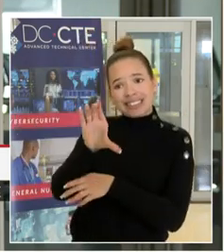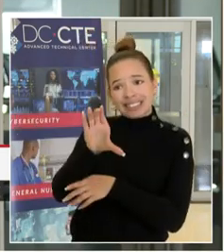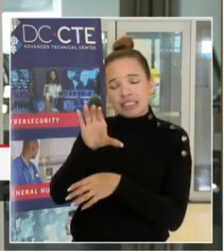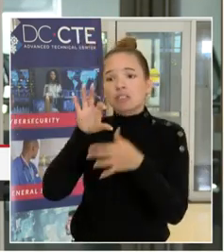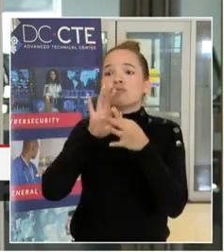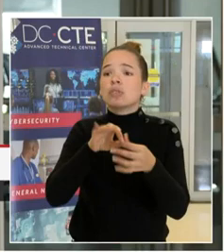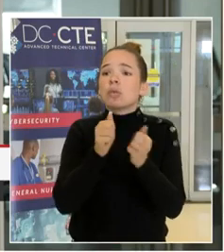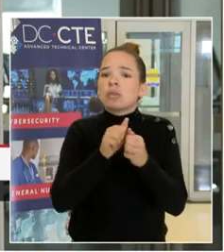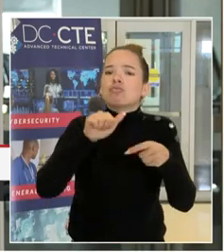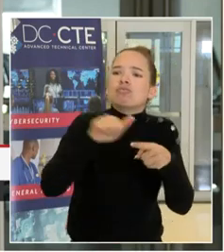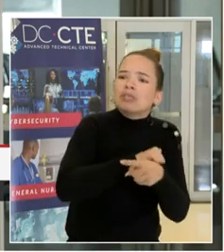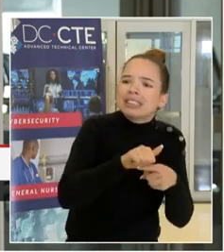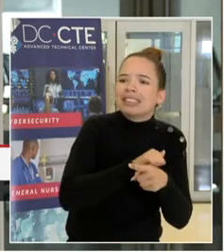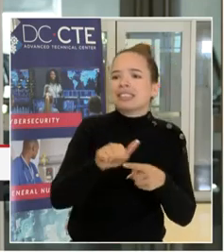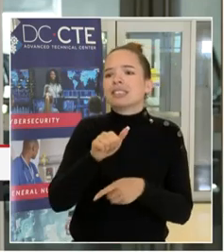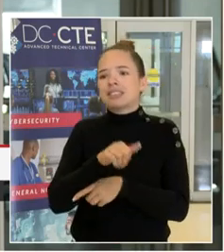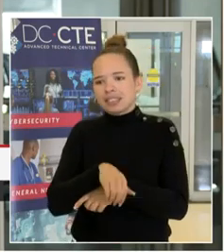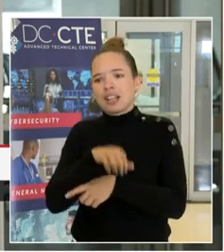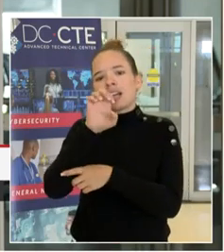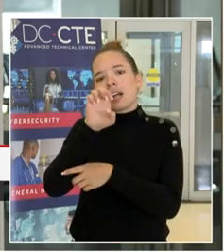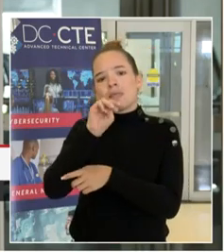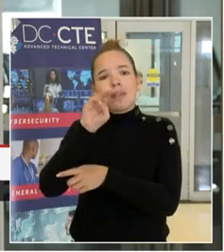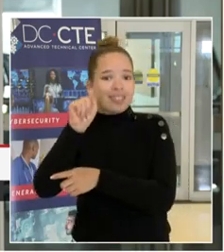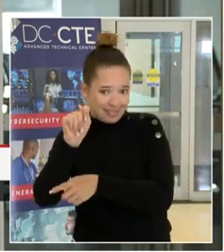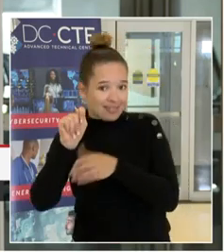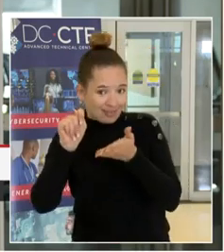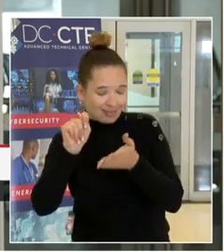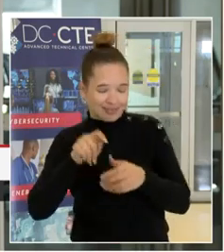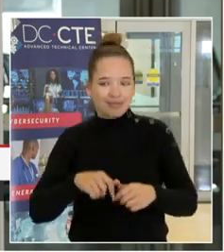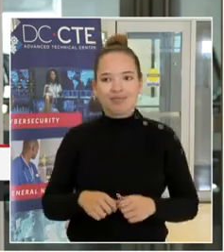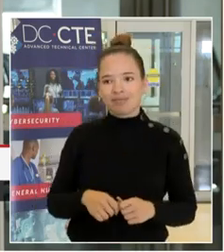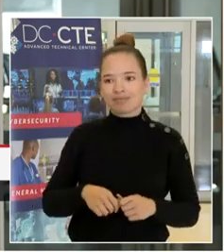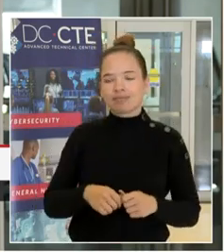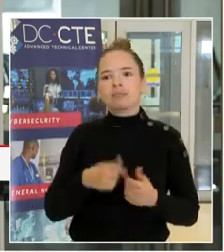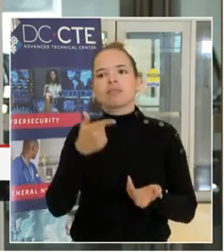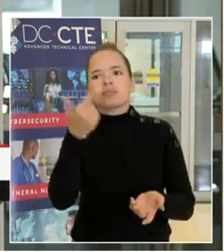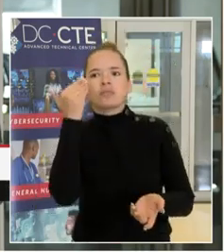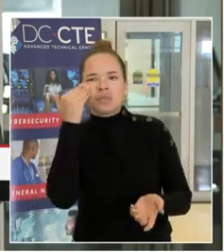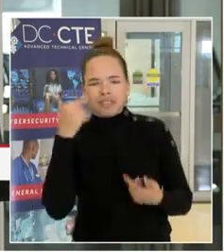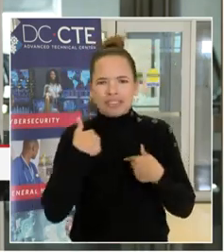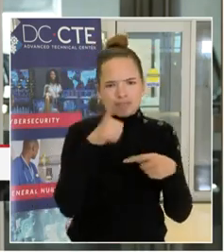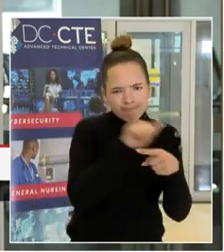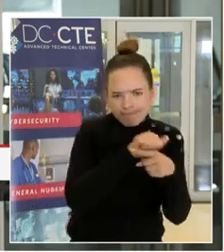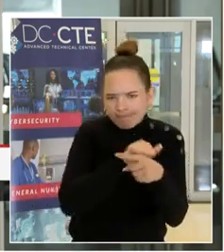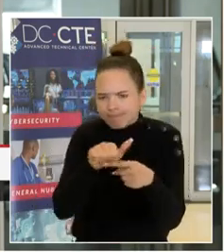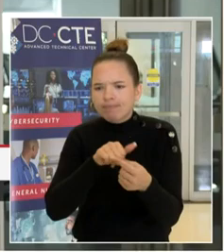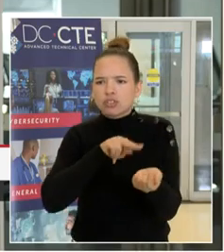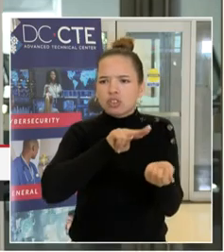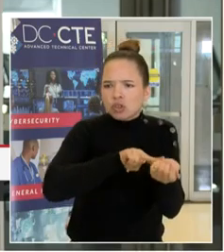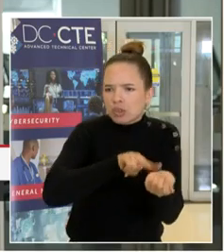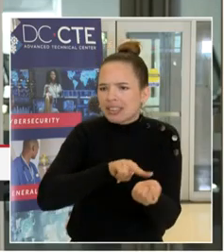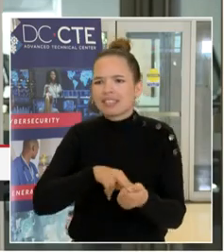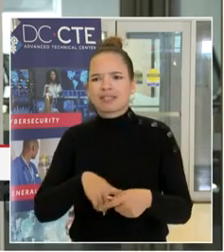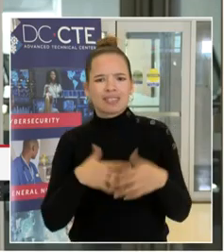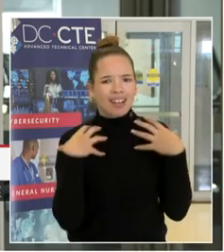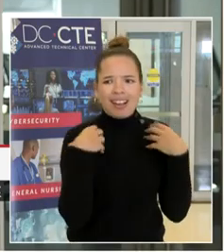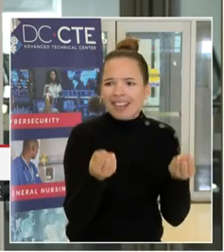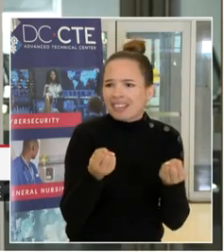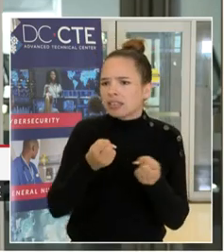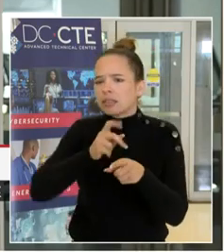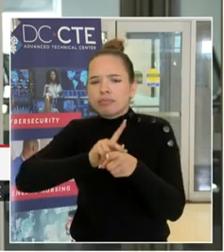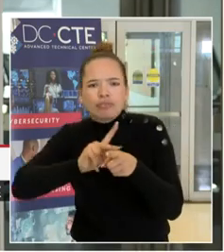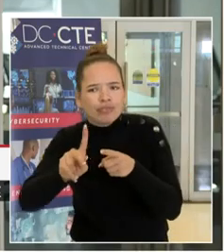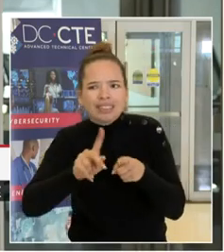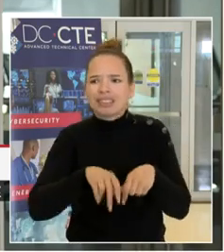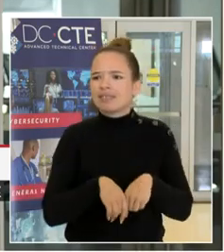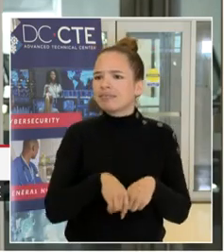And we know when we train paramedics, when we train nurses, when we train all of our allied health professionals, our hospitals,